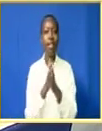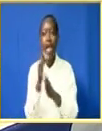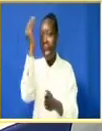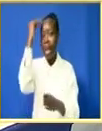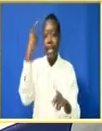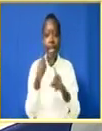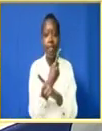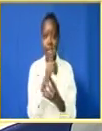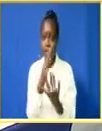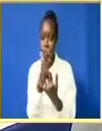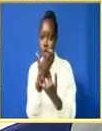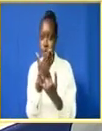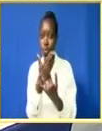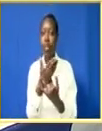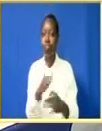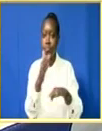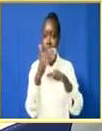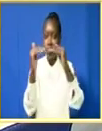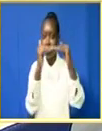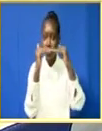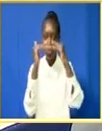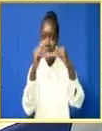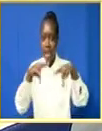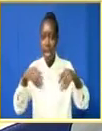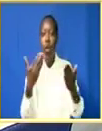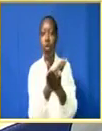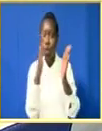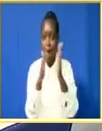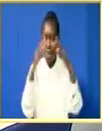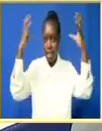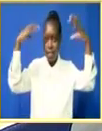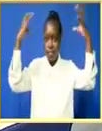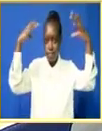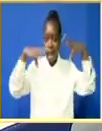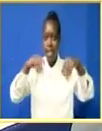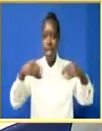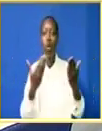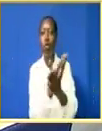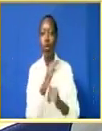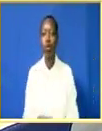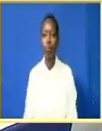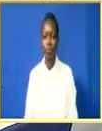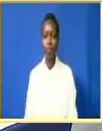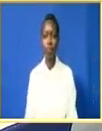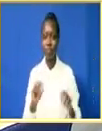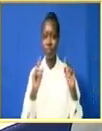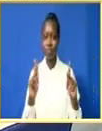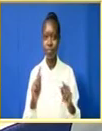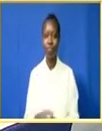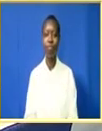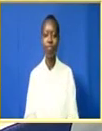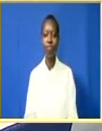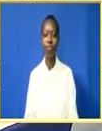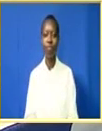difference between ShEET erosion and splash erosion. Huh? Erosion. My ngwashe eating tongue. This is why we eat sweet potatoes. My